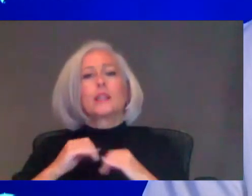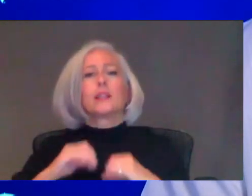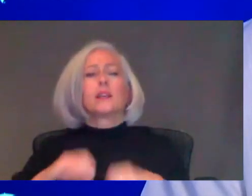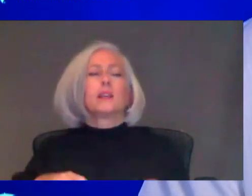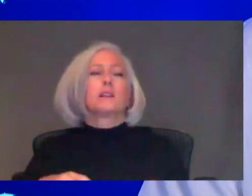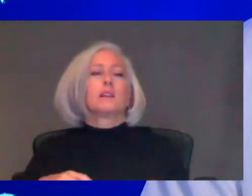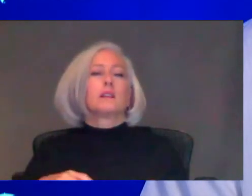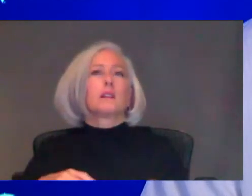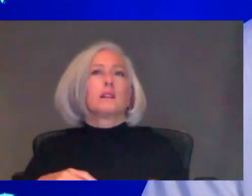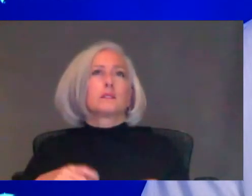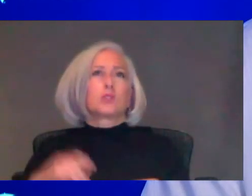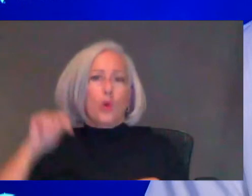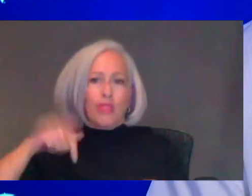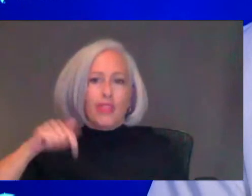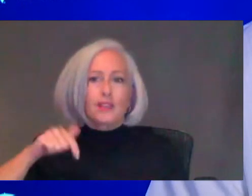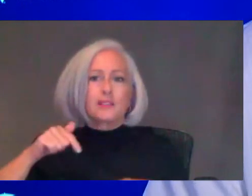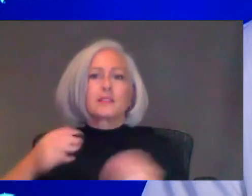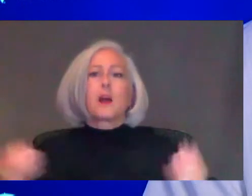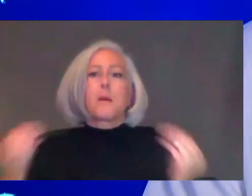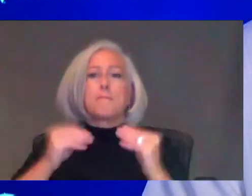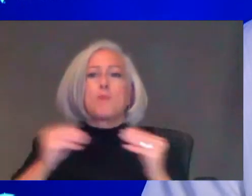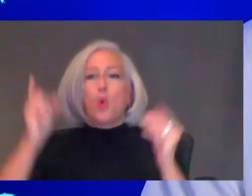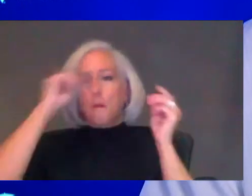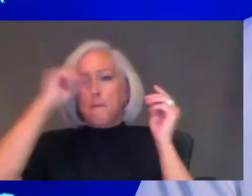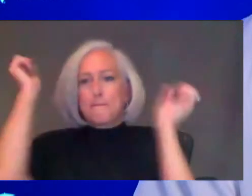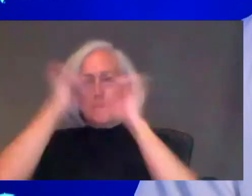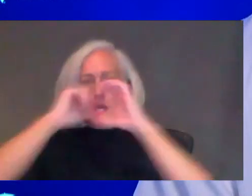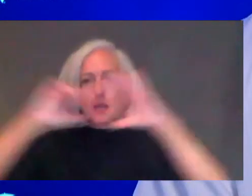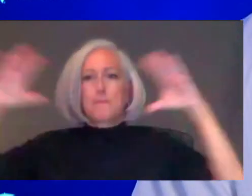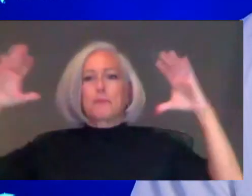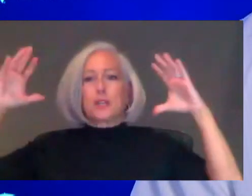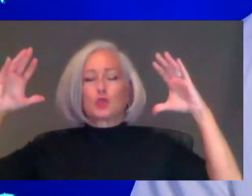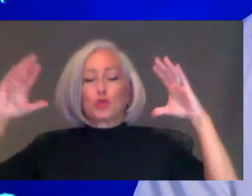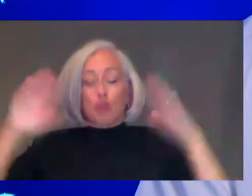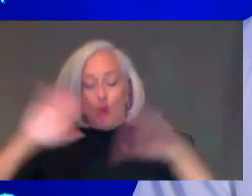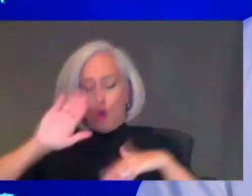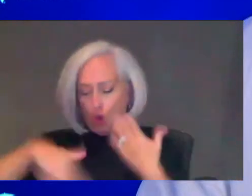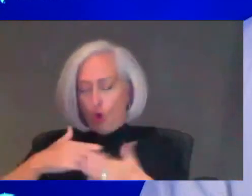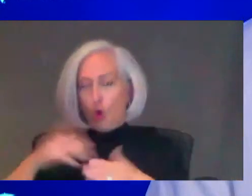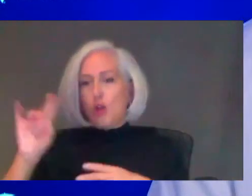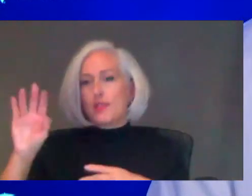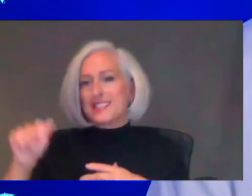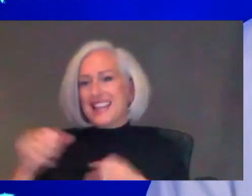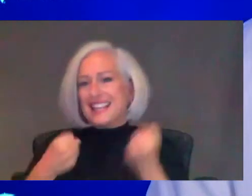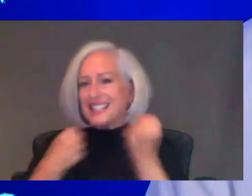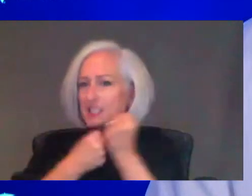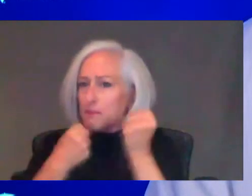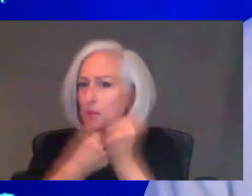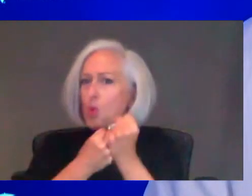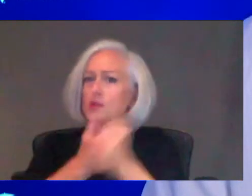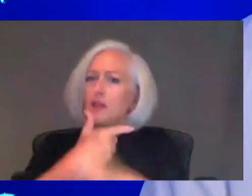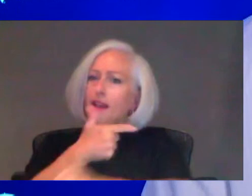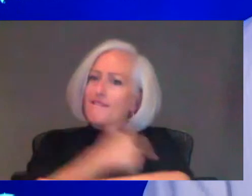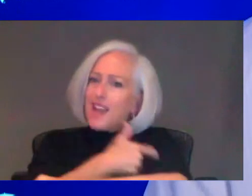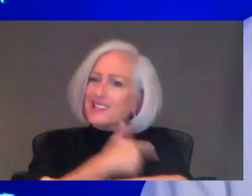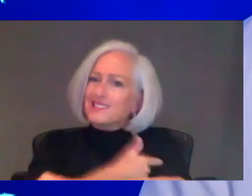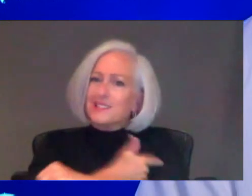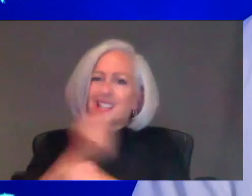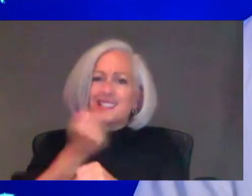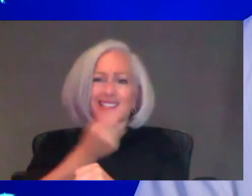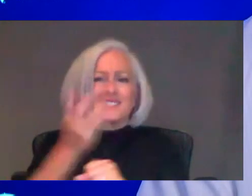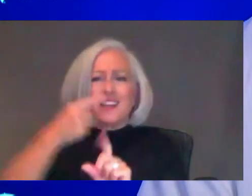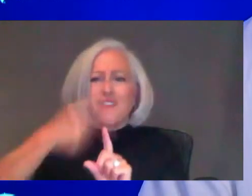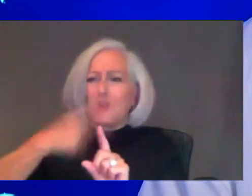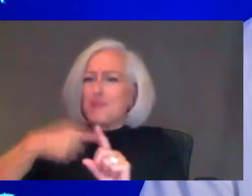today, other than in this world you decide who you can trust, and that's true about all of our relationships, right? Who do